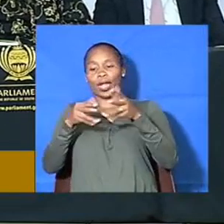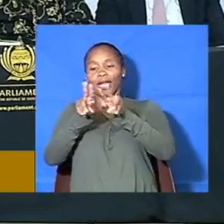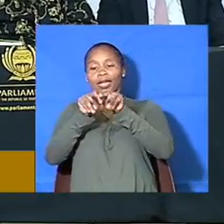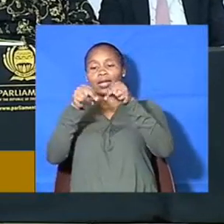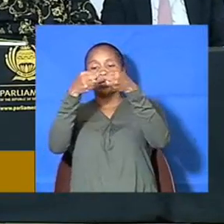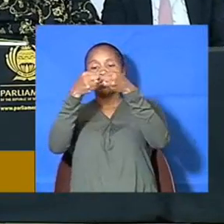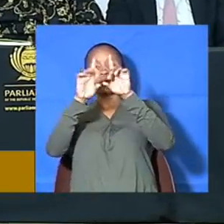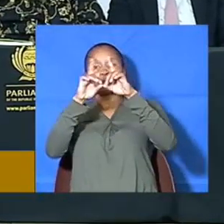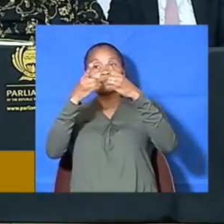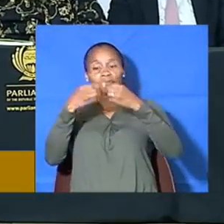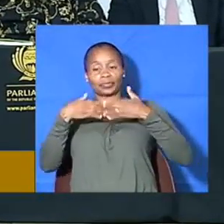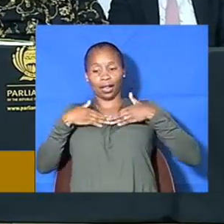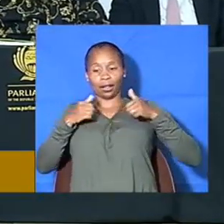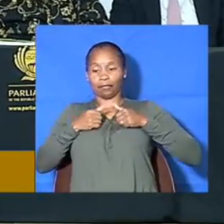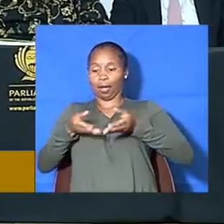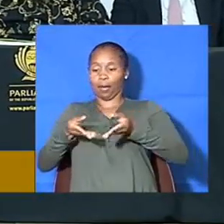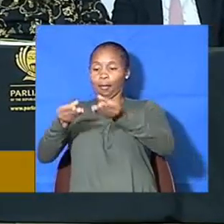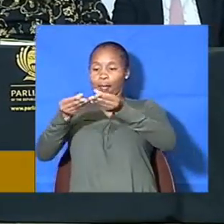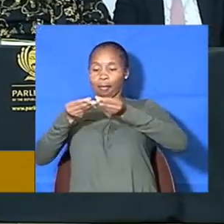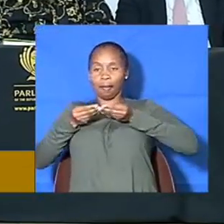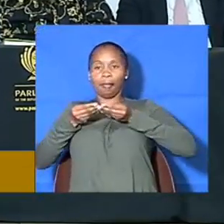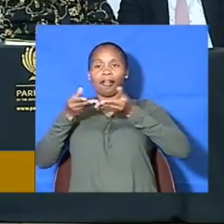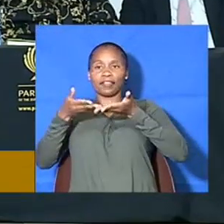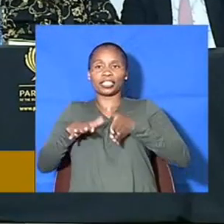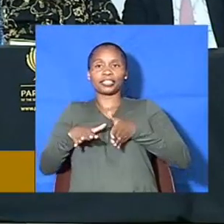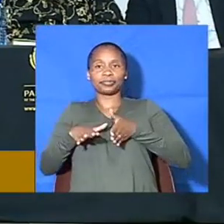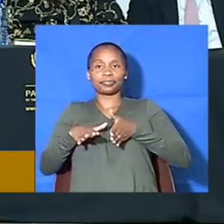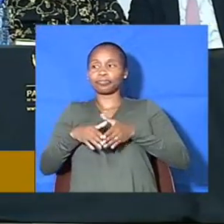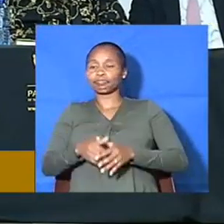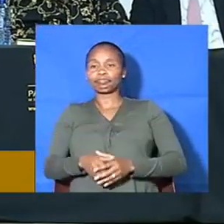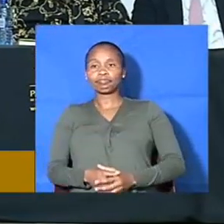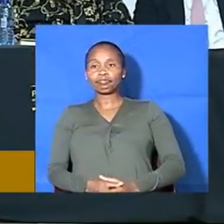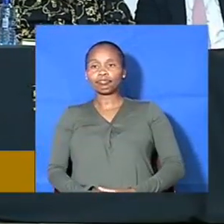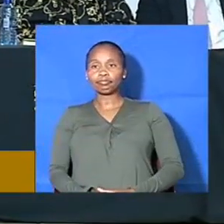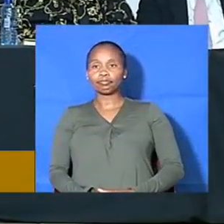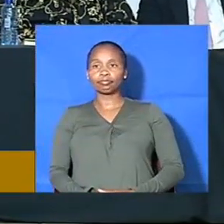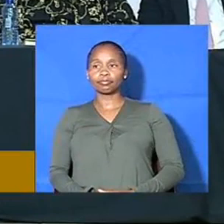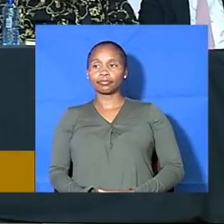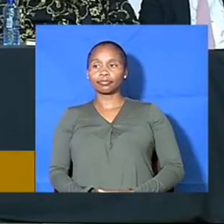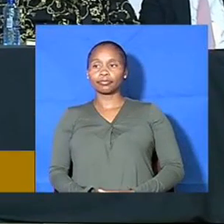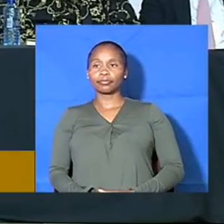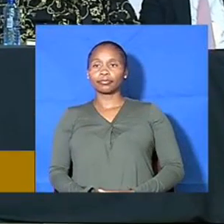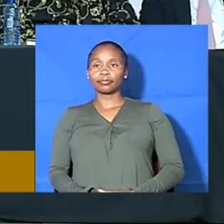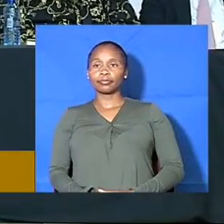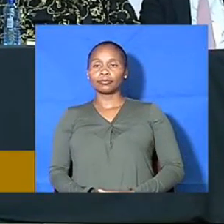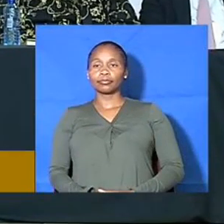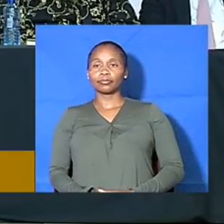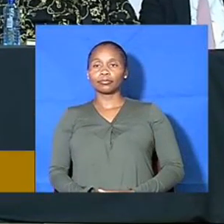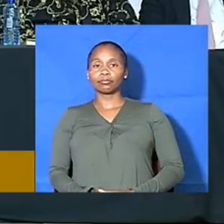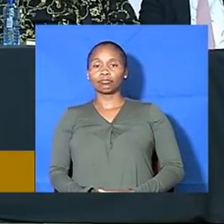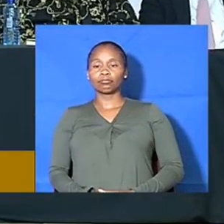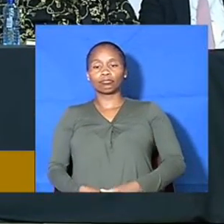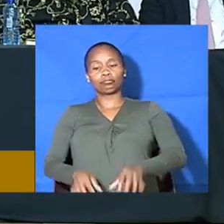us? Ringotomeka province, Sigawini Bagoja province, Waimele, our Shibale